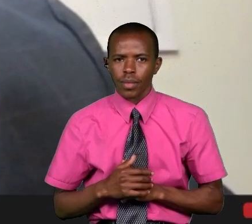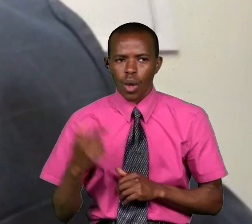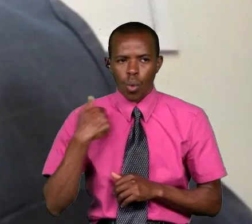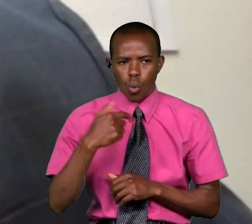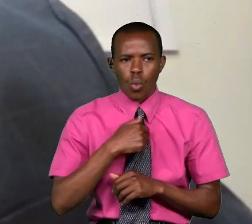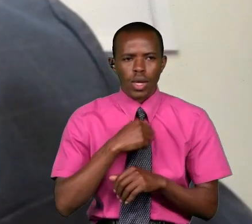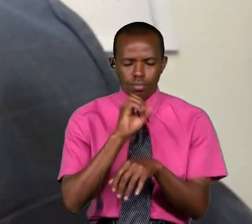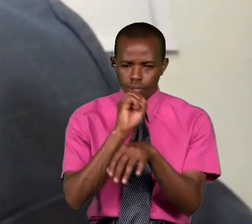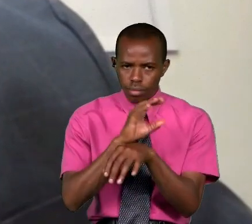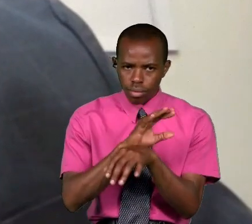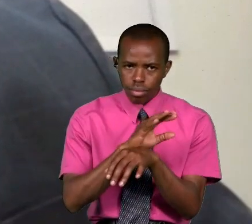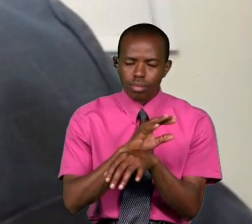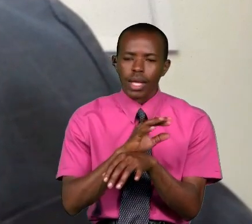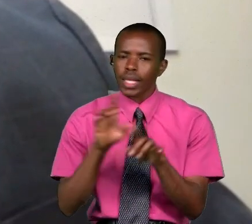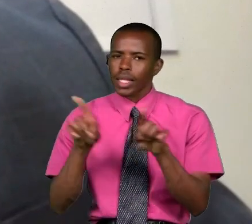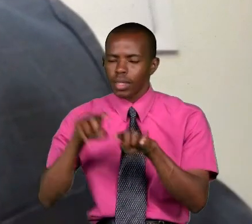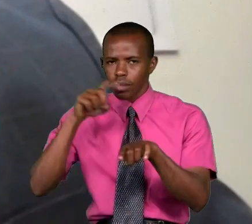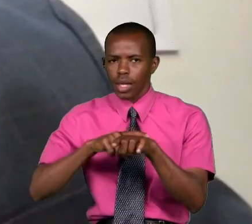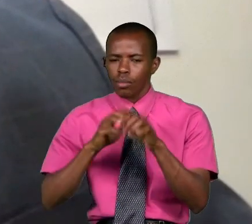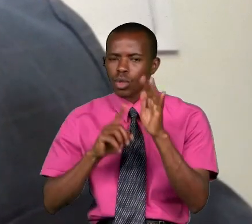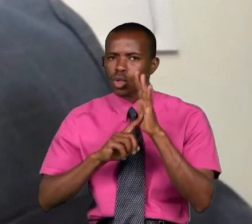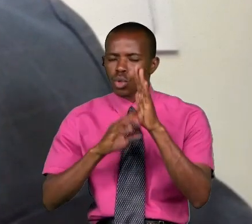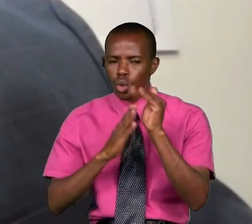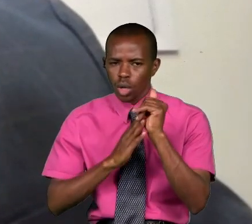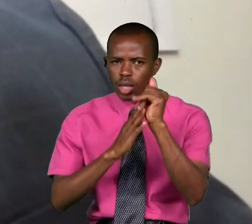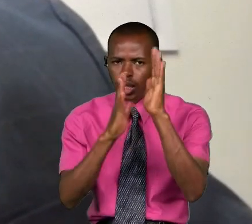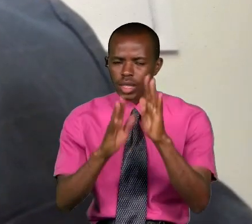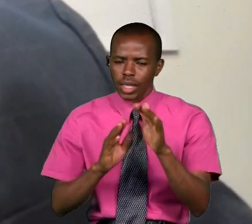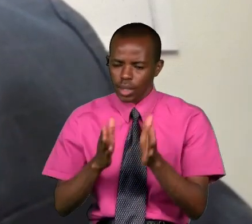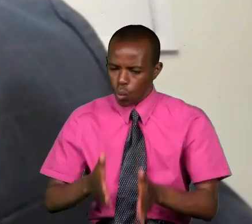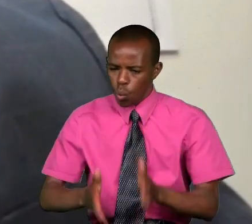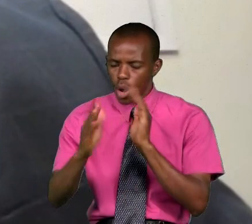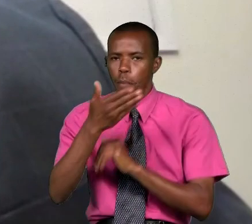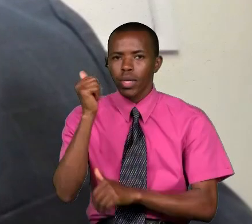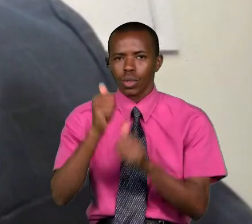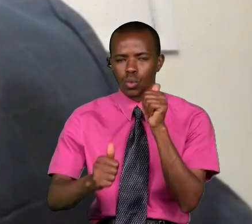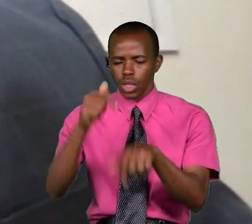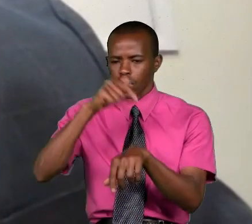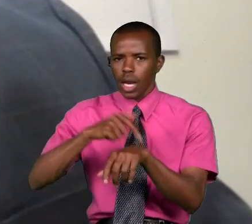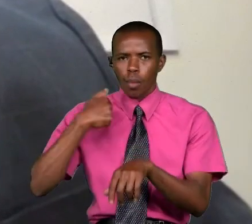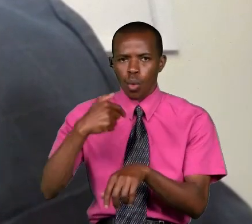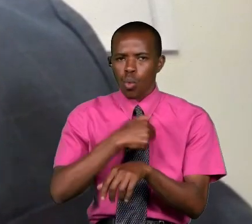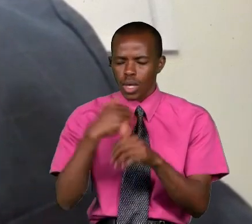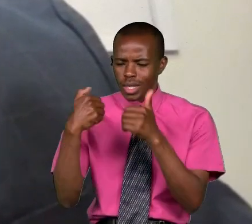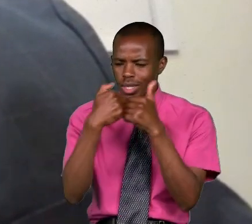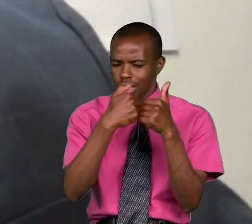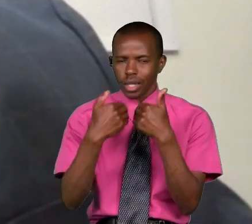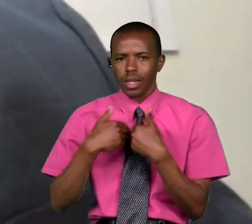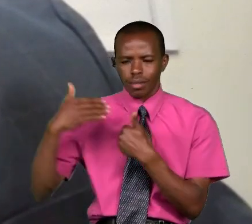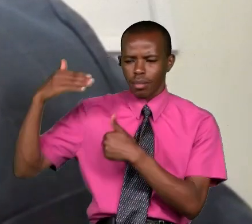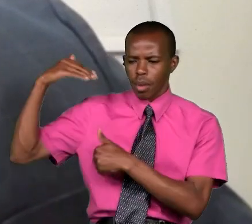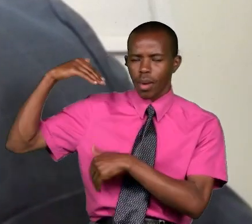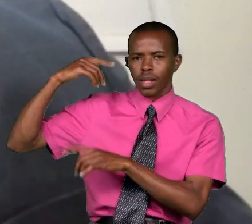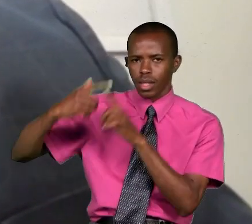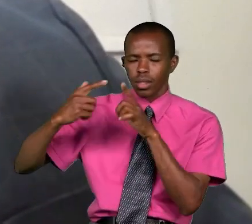guide. At the same time, we shepherd our leaders towards the right direction. When we had a challenge some time back,